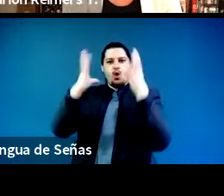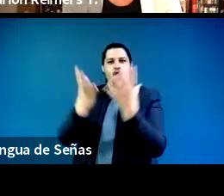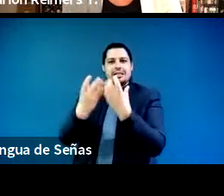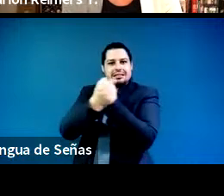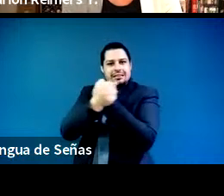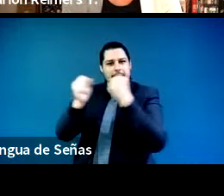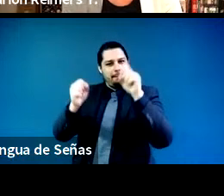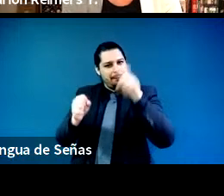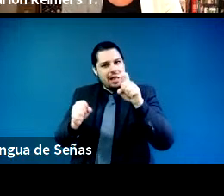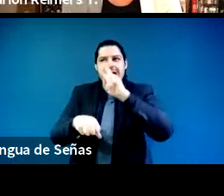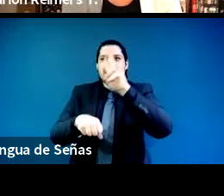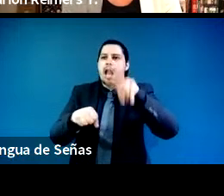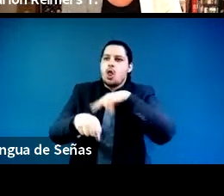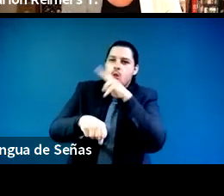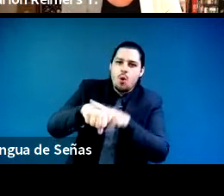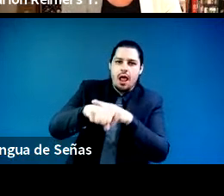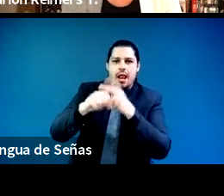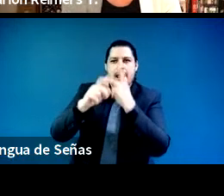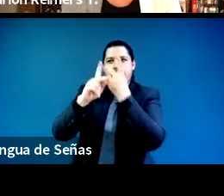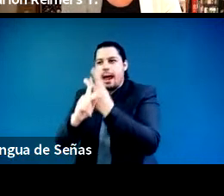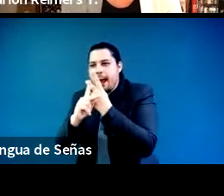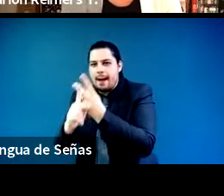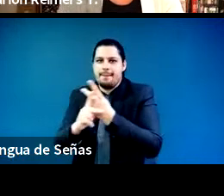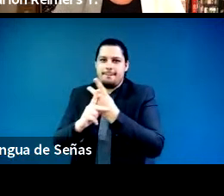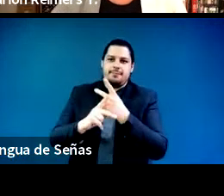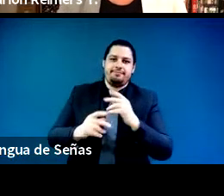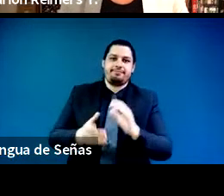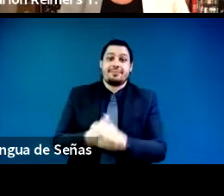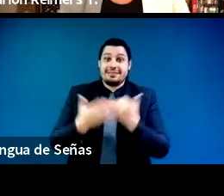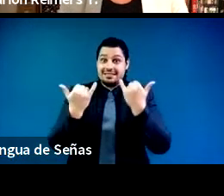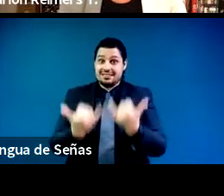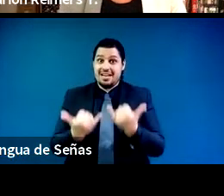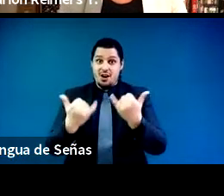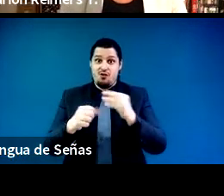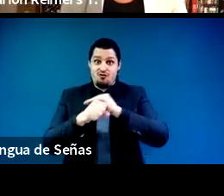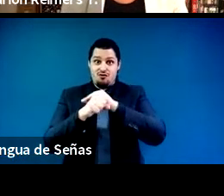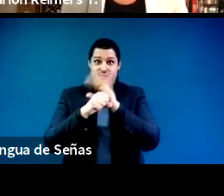la atención sobre estas dos cuestiones de manera muy, muy fuerte.